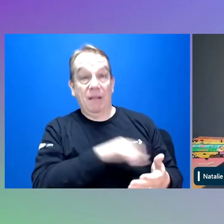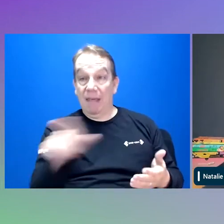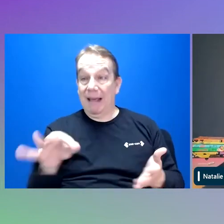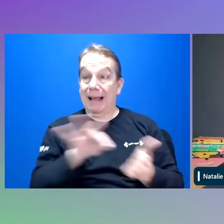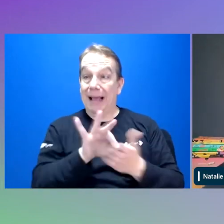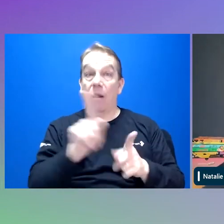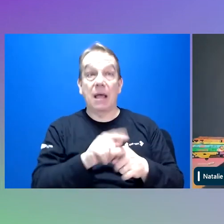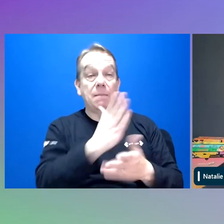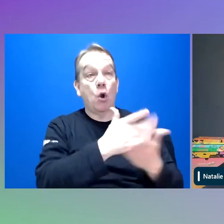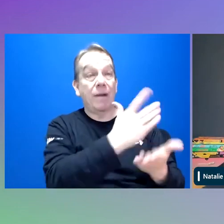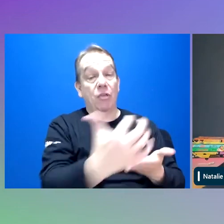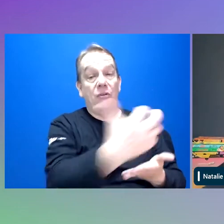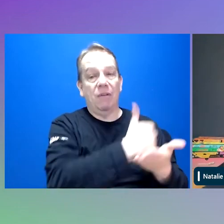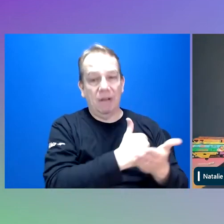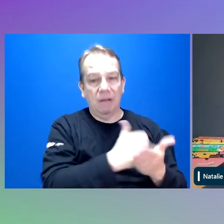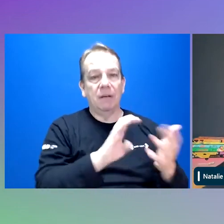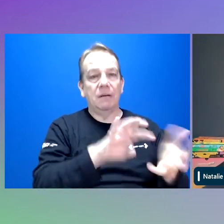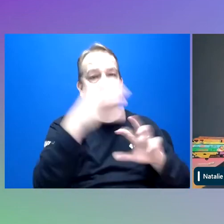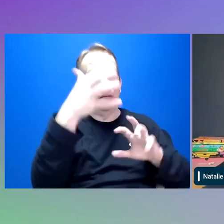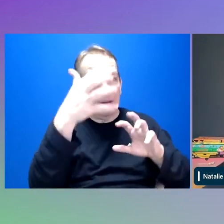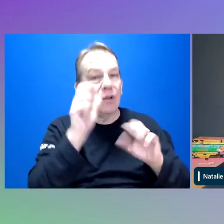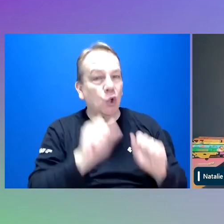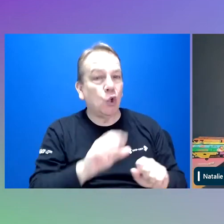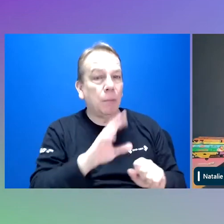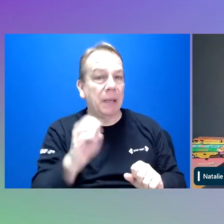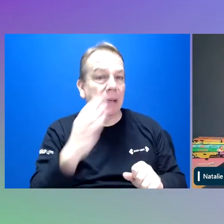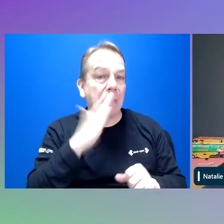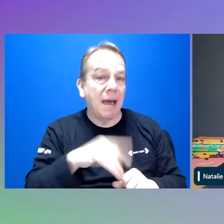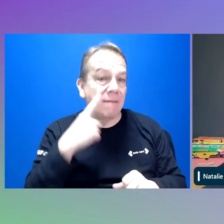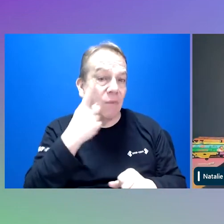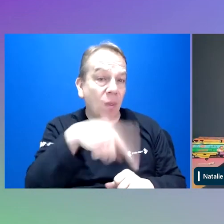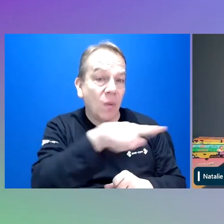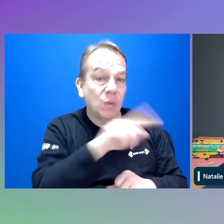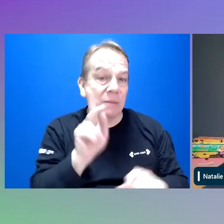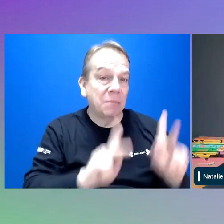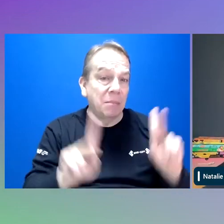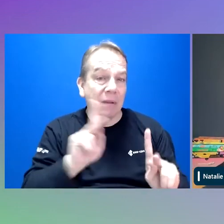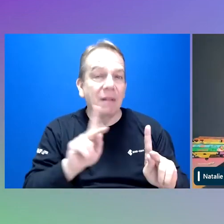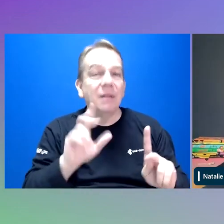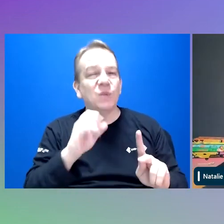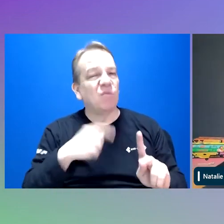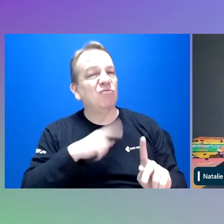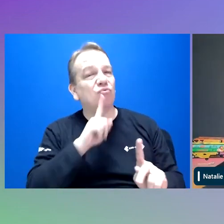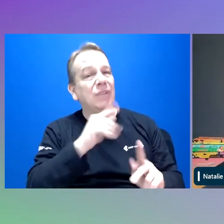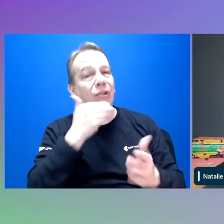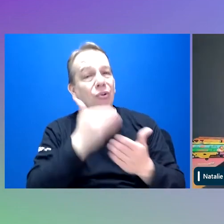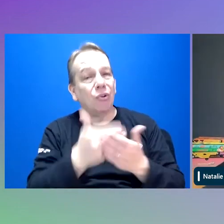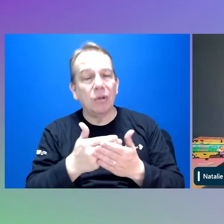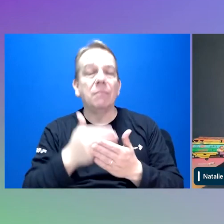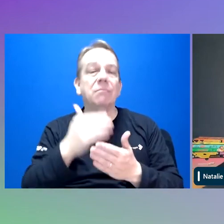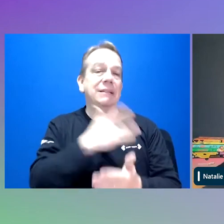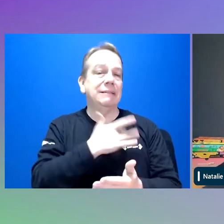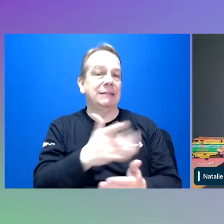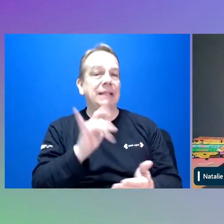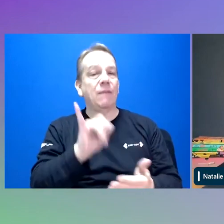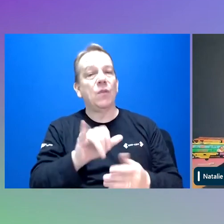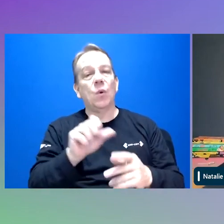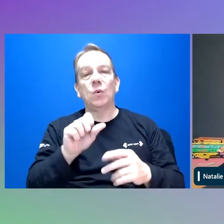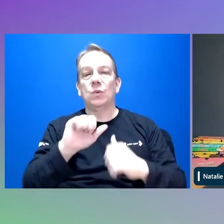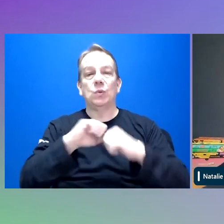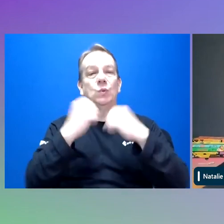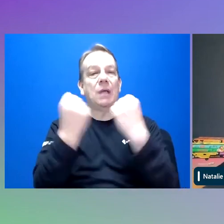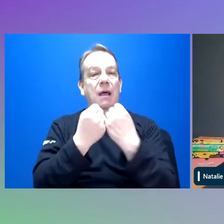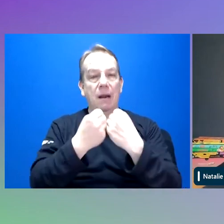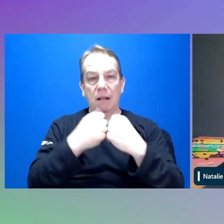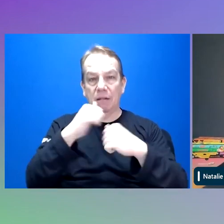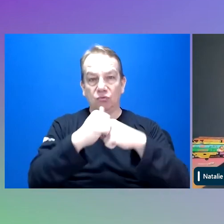That's quite disruptive potentially for them. So it's really good to be aware of those societal structures and impacts